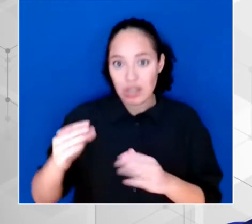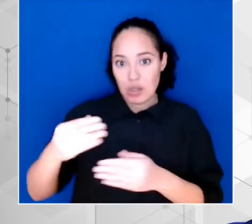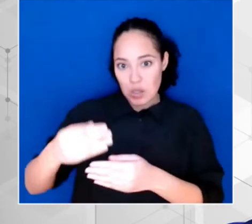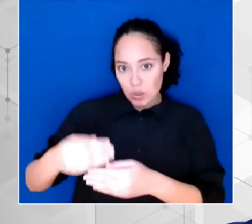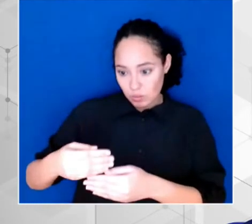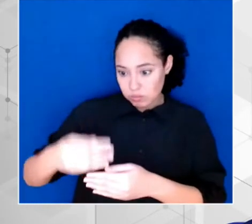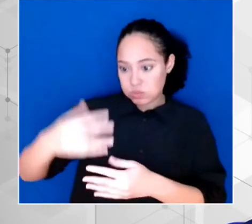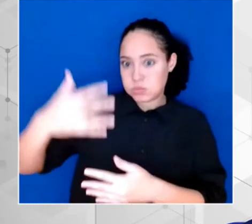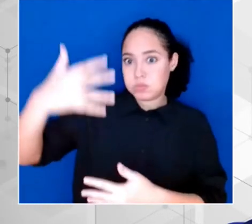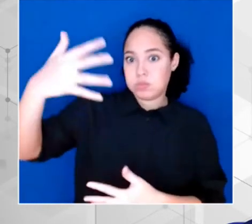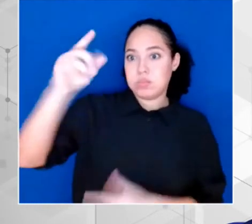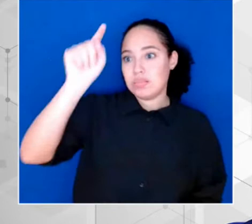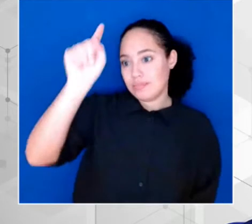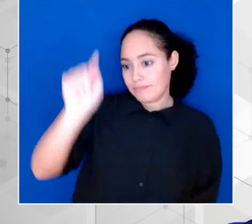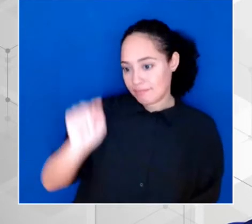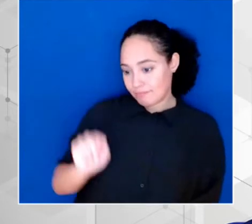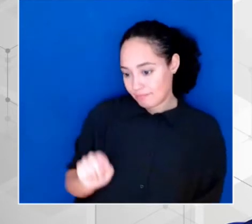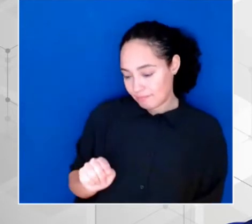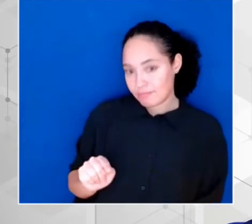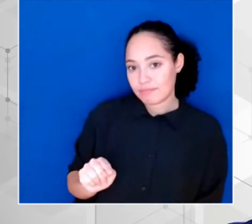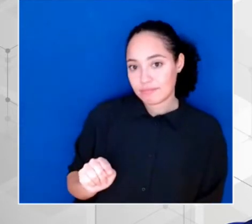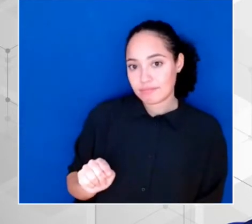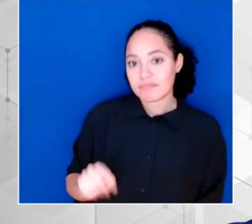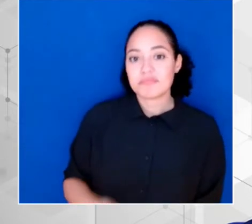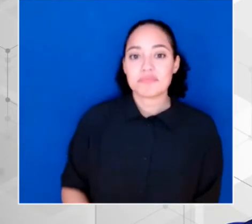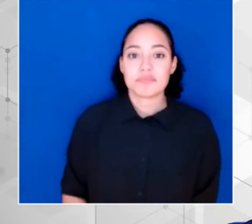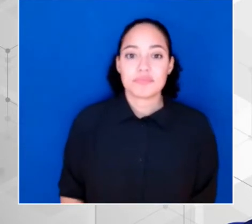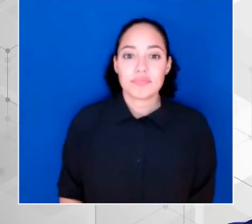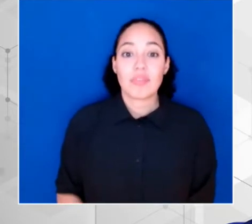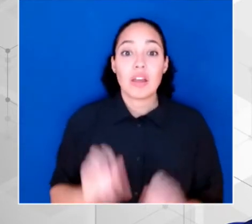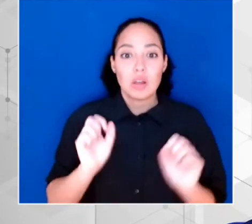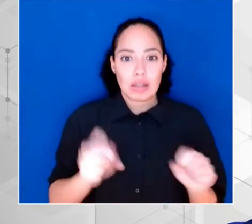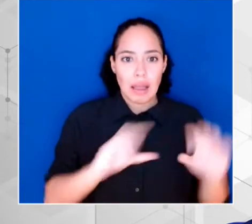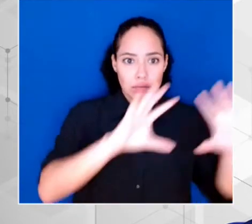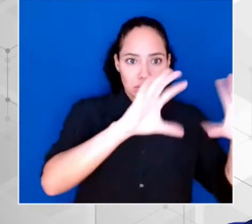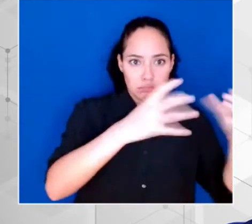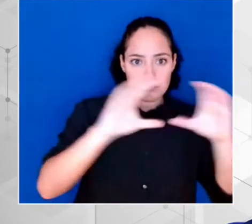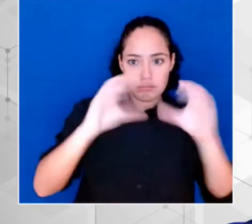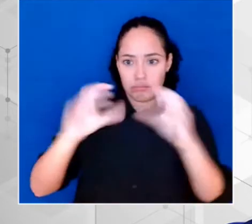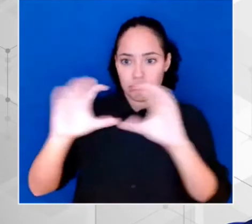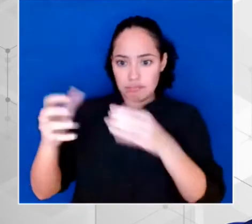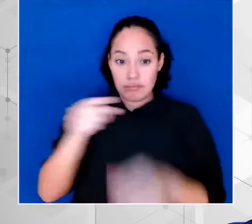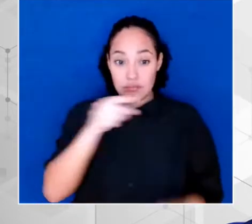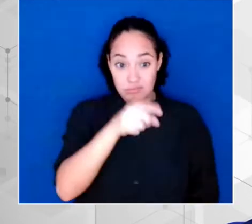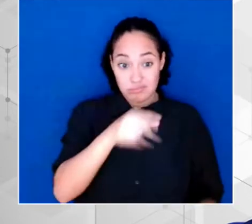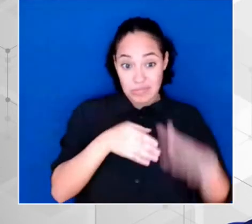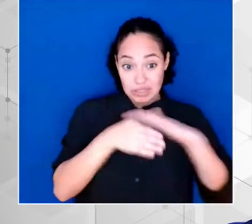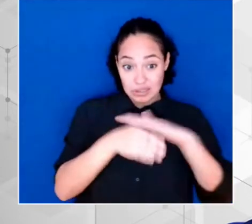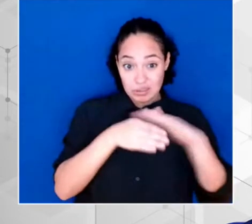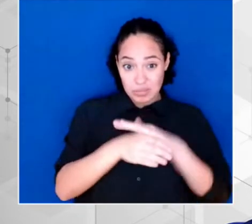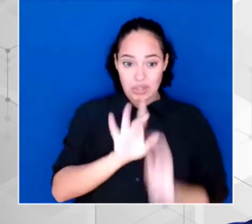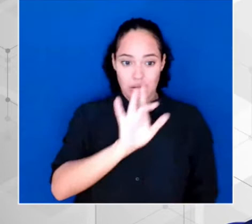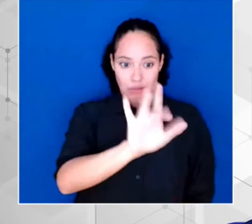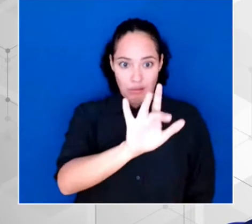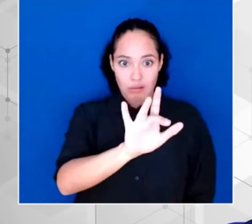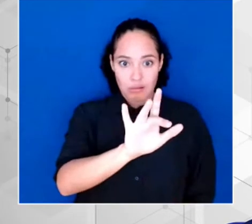report, and you can click in accessibility and you can see how the scores for